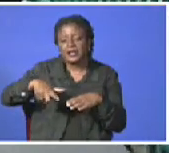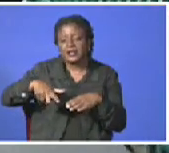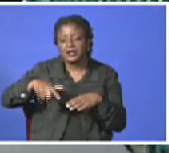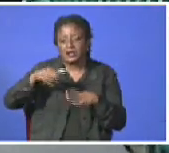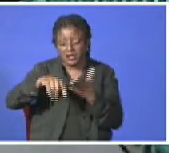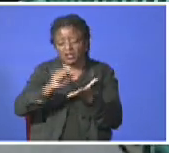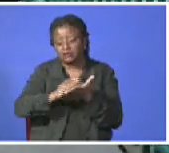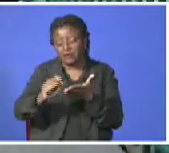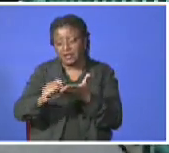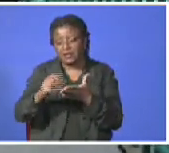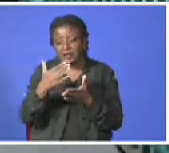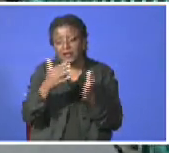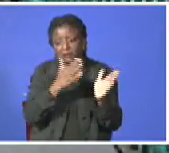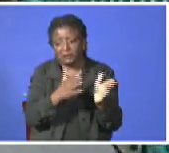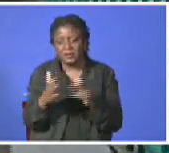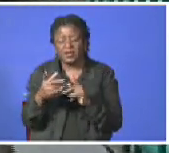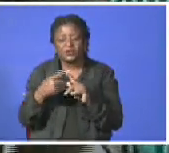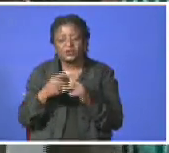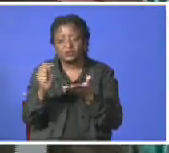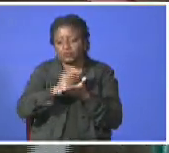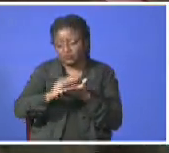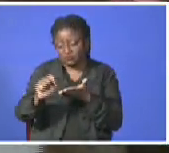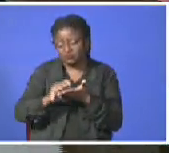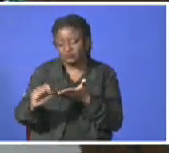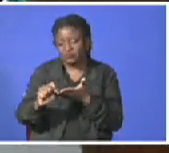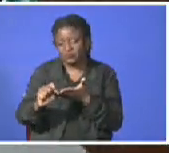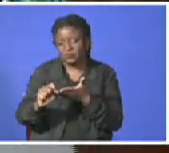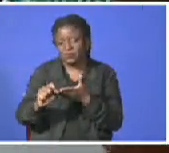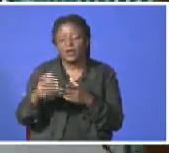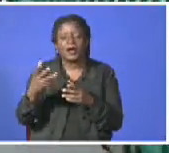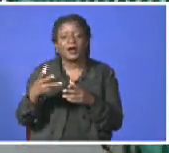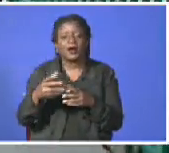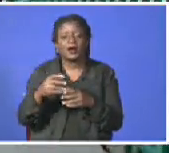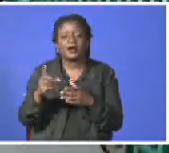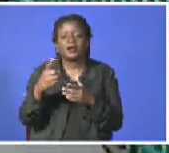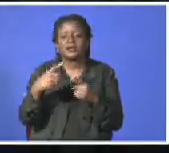prepared to file a dispute if necessary. LaDawn Davis, ZNS Network News.